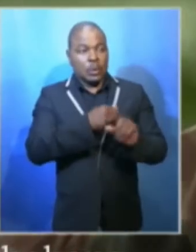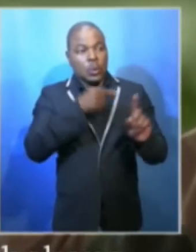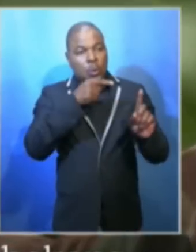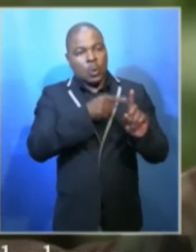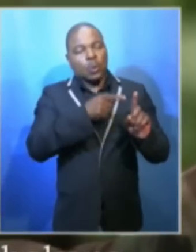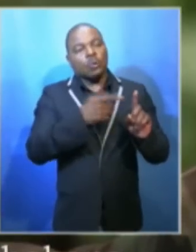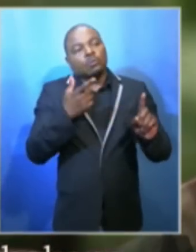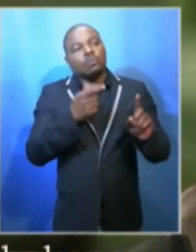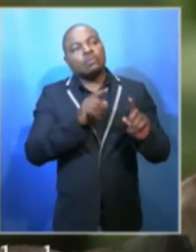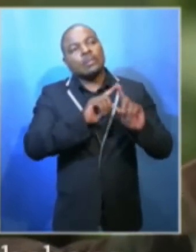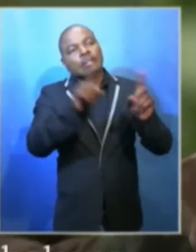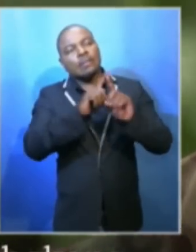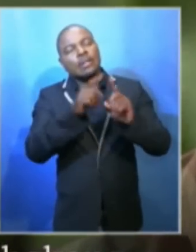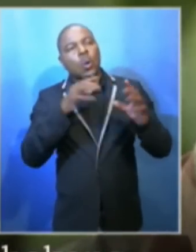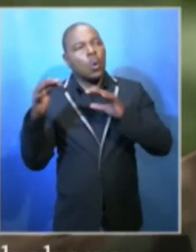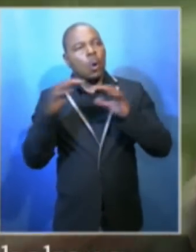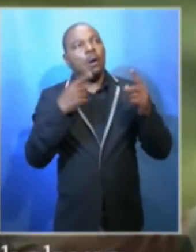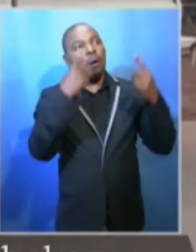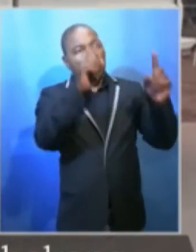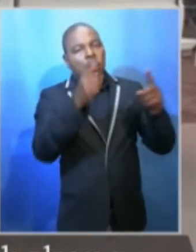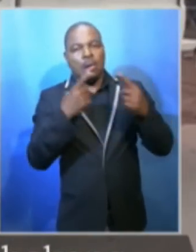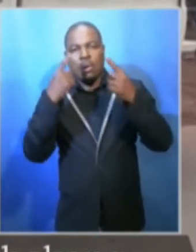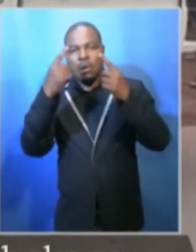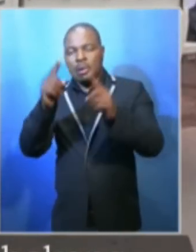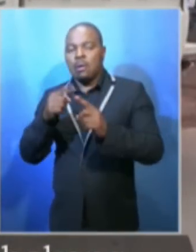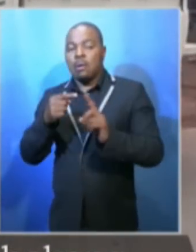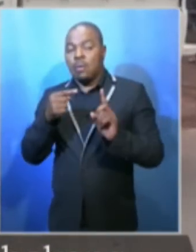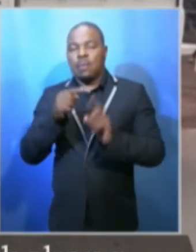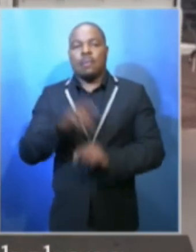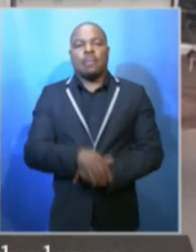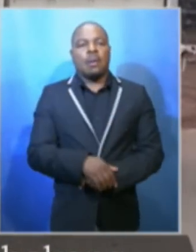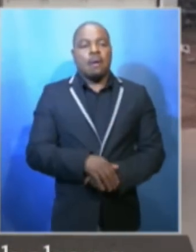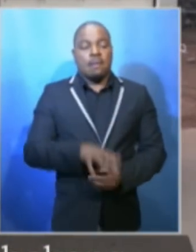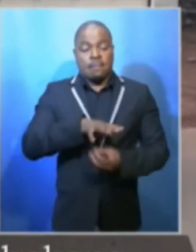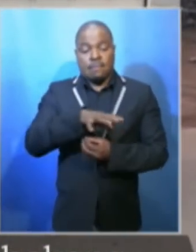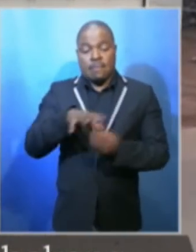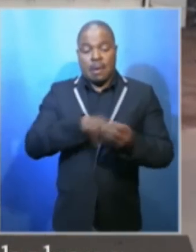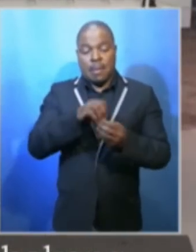fa e sale nna lesole. Ba lelapa ba re o nnile dingwaga di le